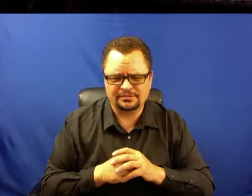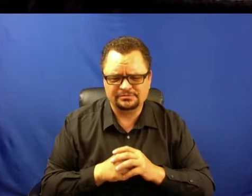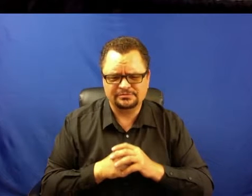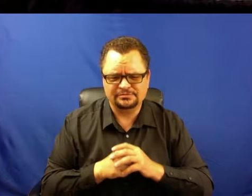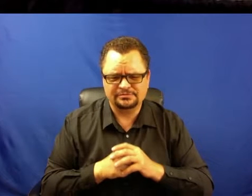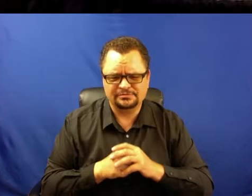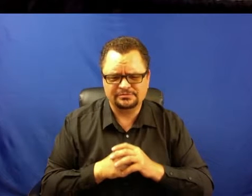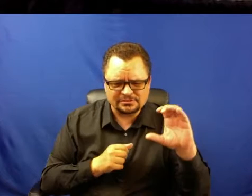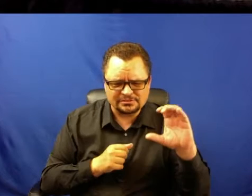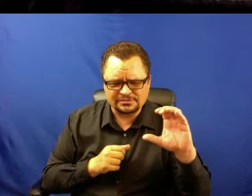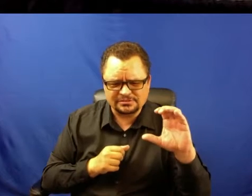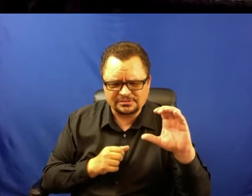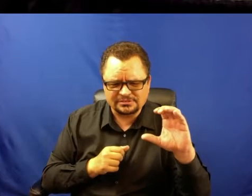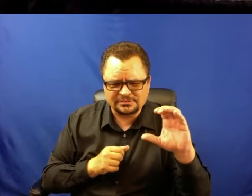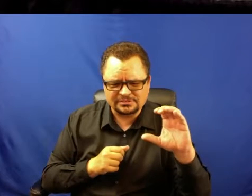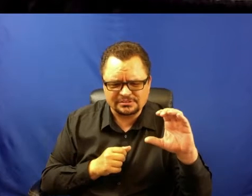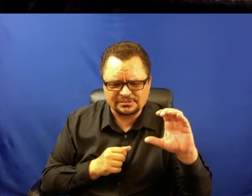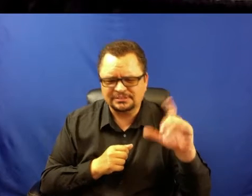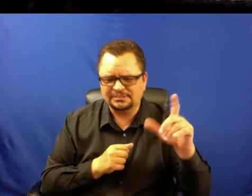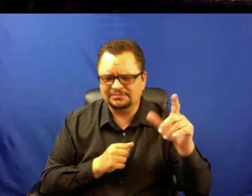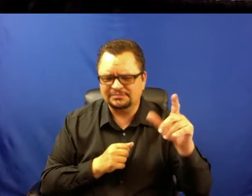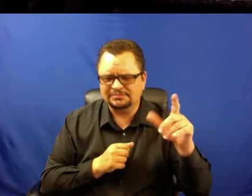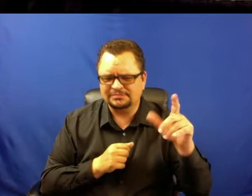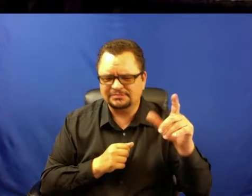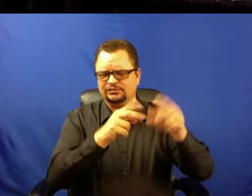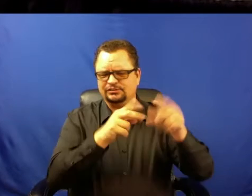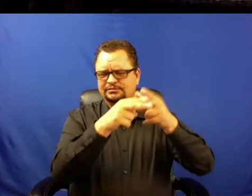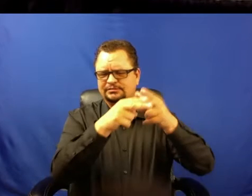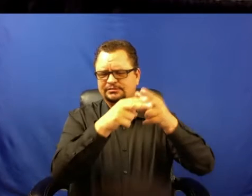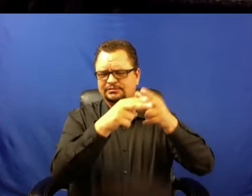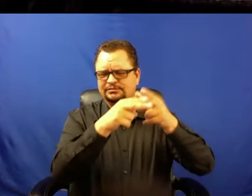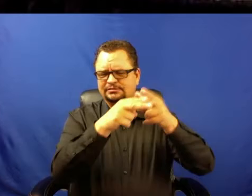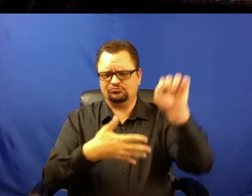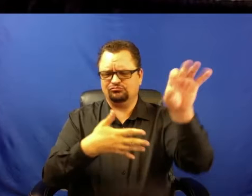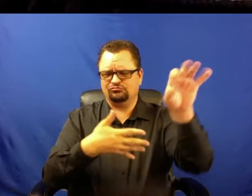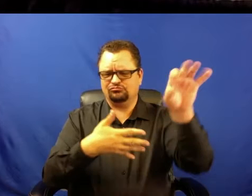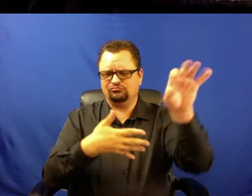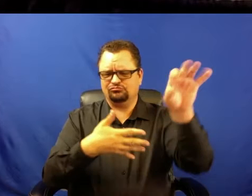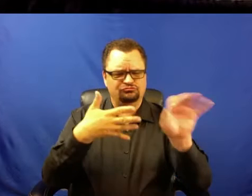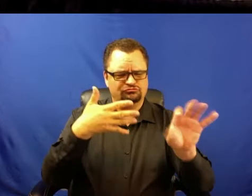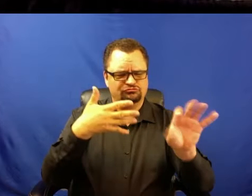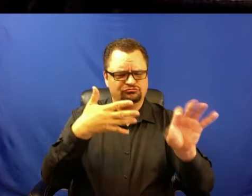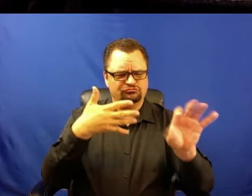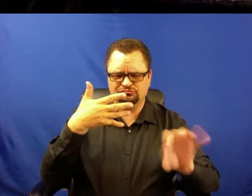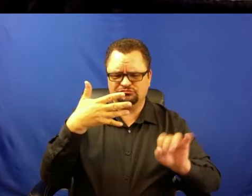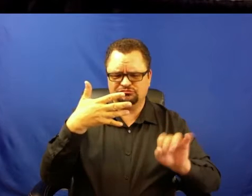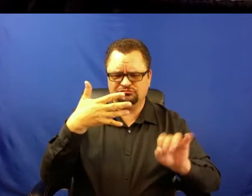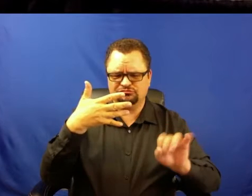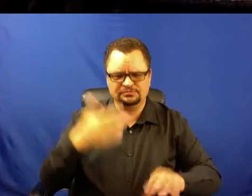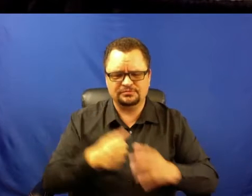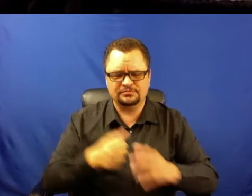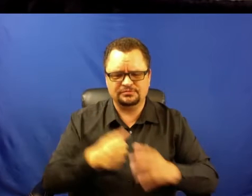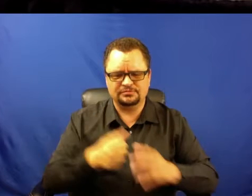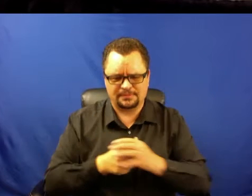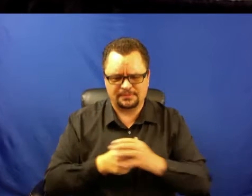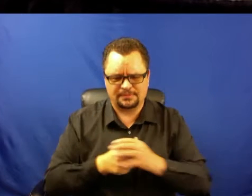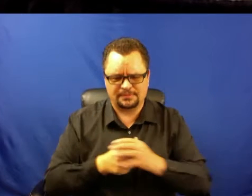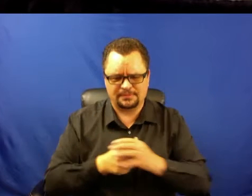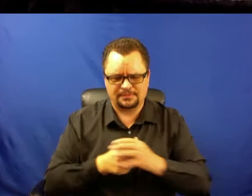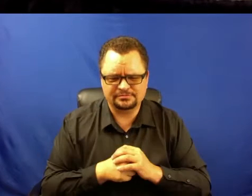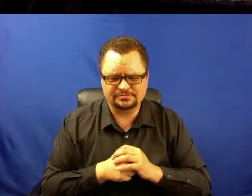Stewart Bedburdick, Richard Whelan, Christina Wilsler, and Harry